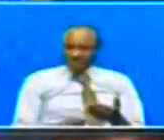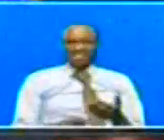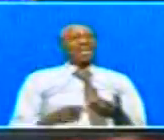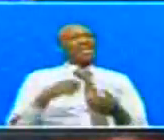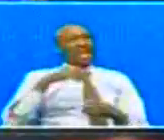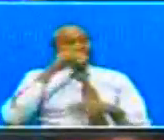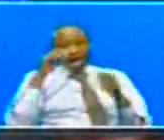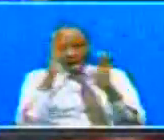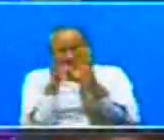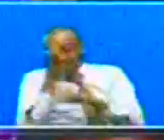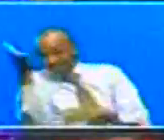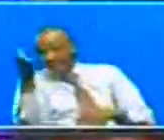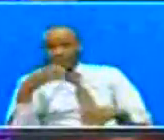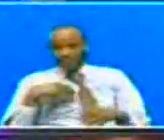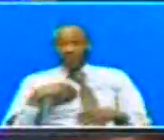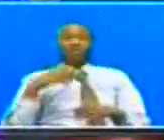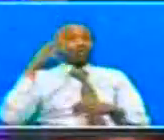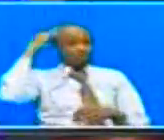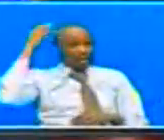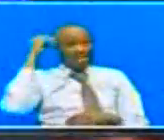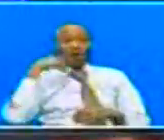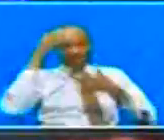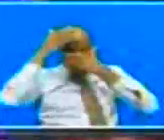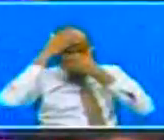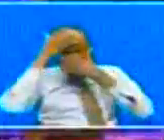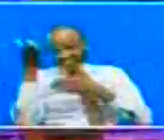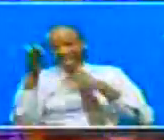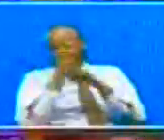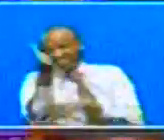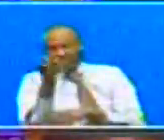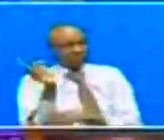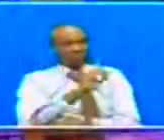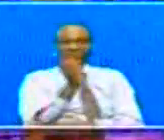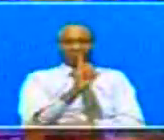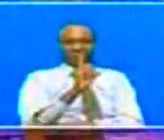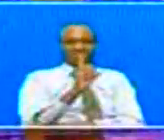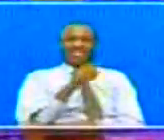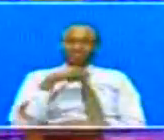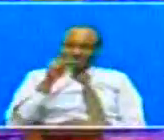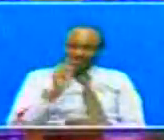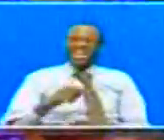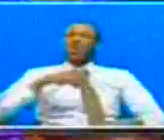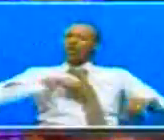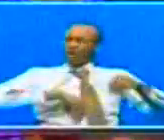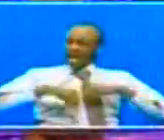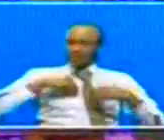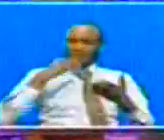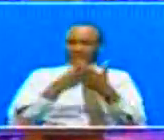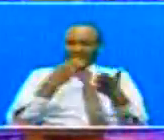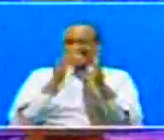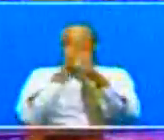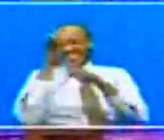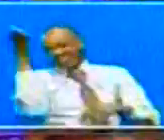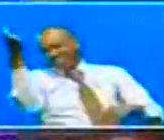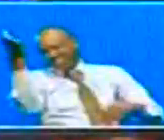be no heaven where a terrorist in Somalia can hide for attacking Kenya. He will also be saying, let there be no corrupt dollar that can be in